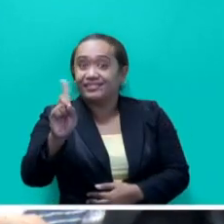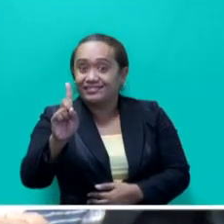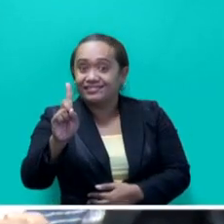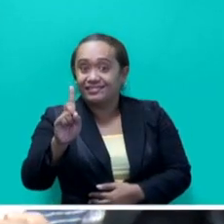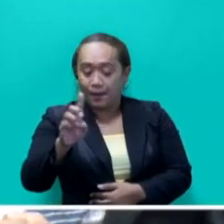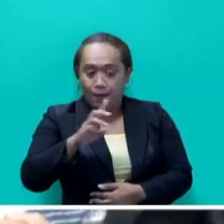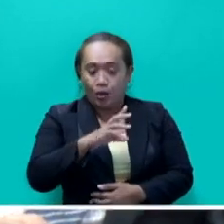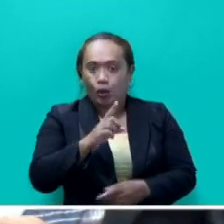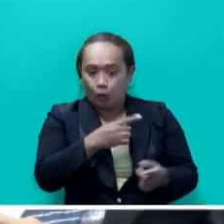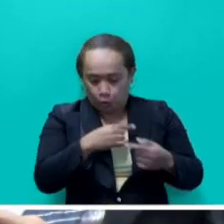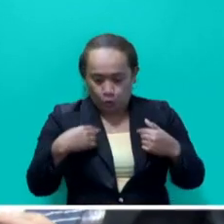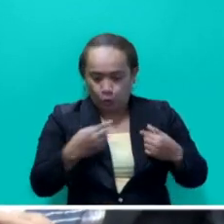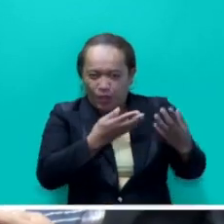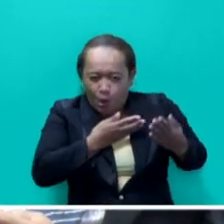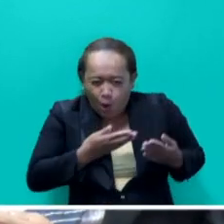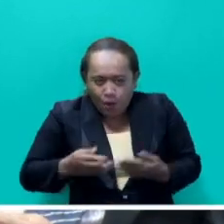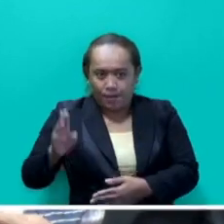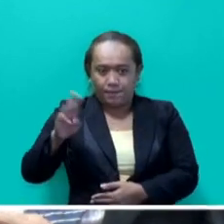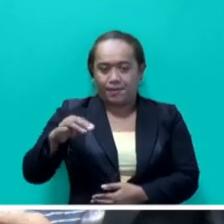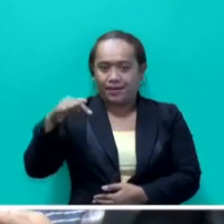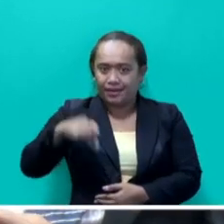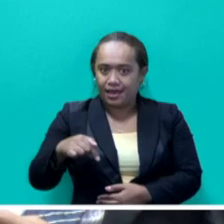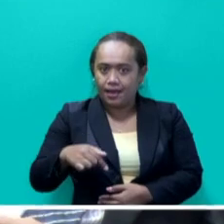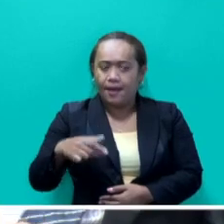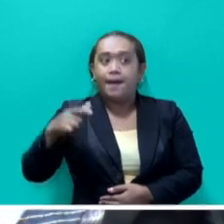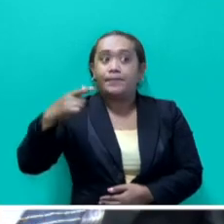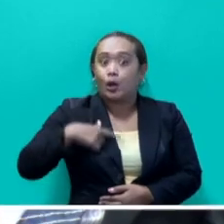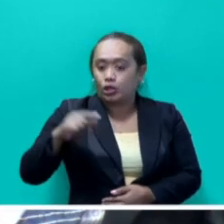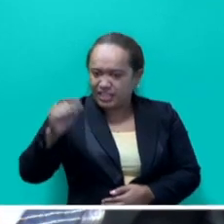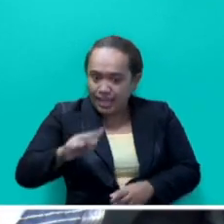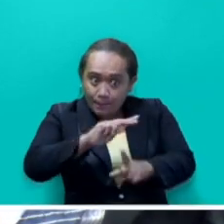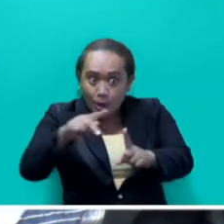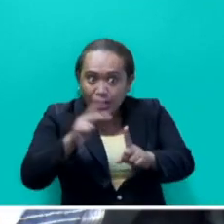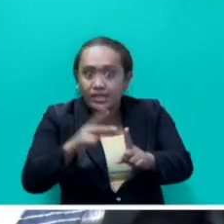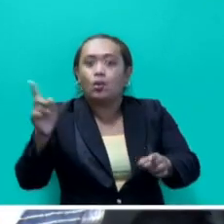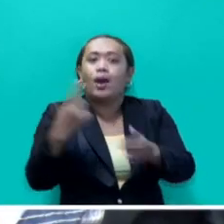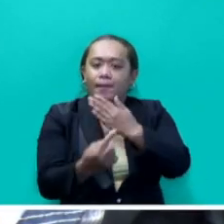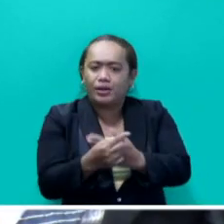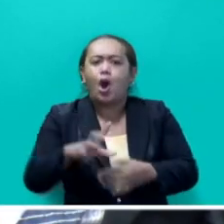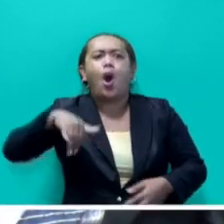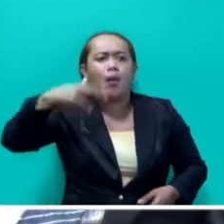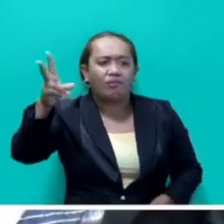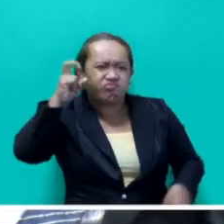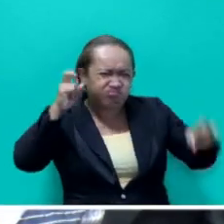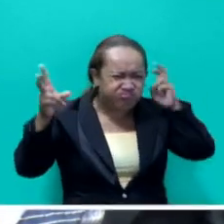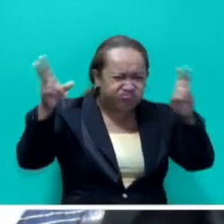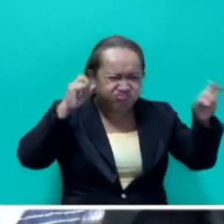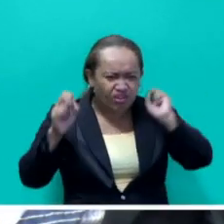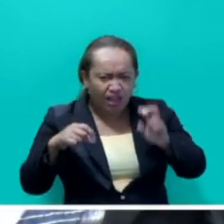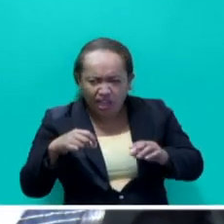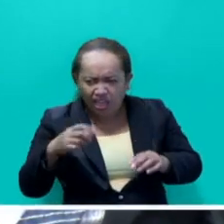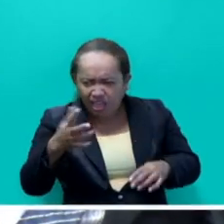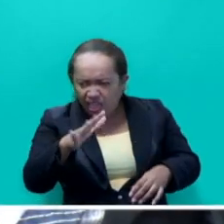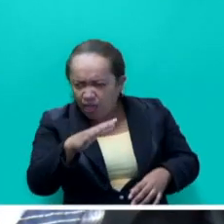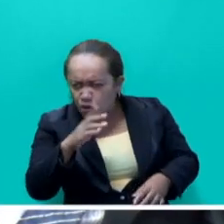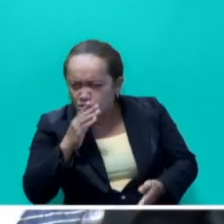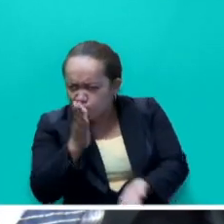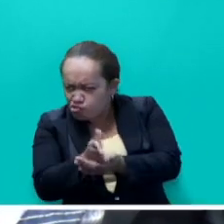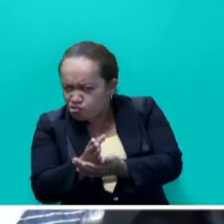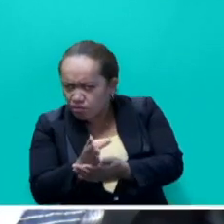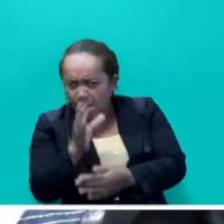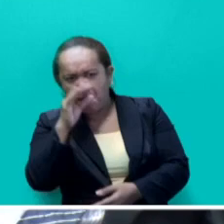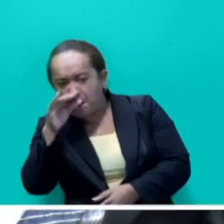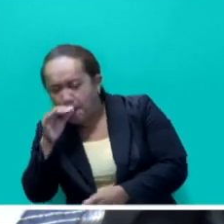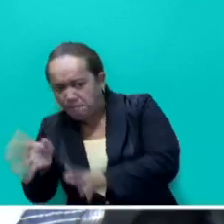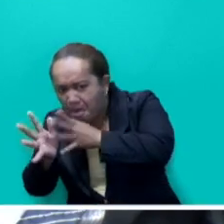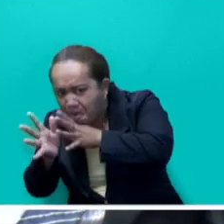Politics in Fiji thrives on rumors of fear and feared rumors. That has